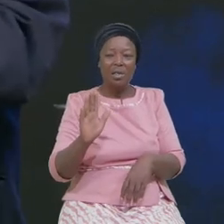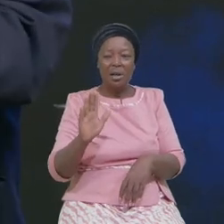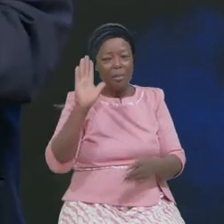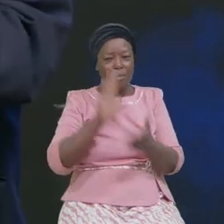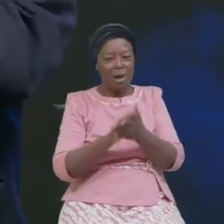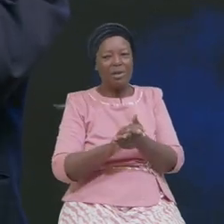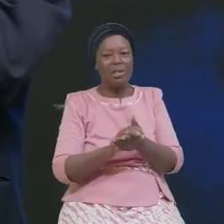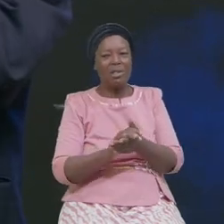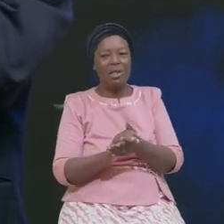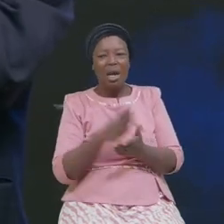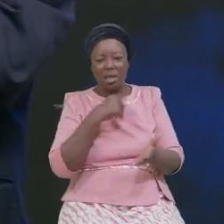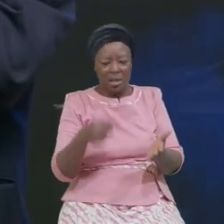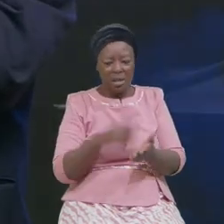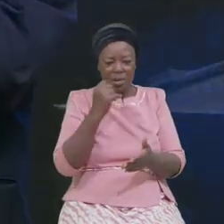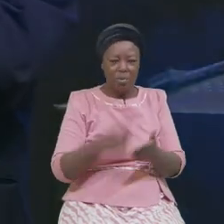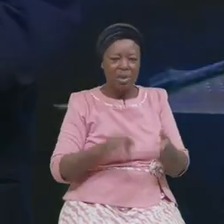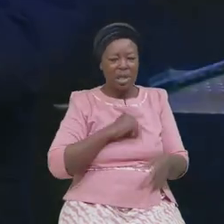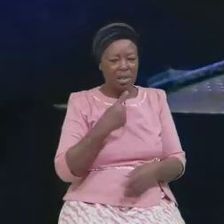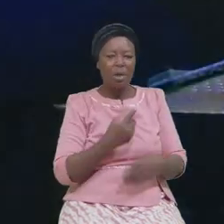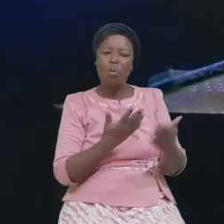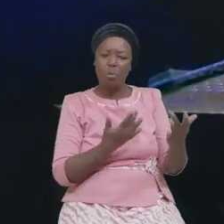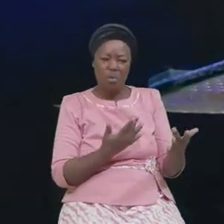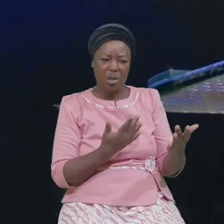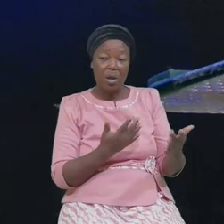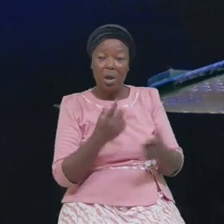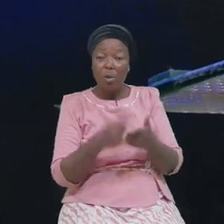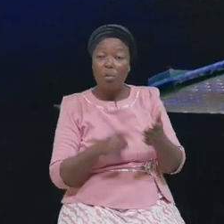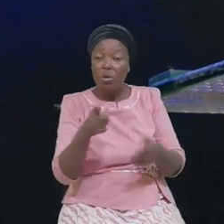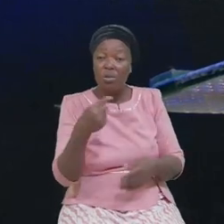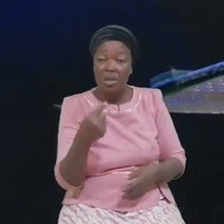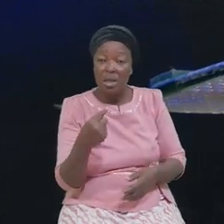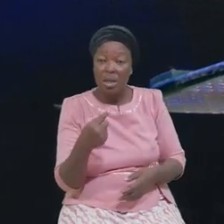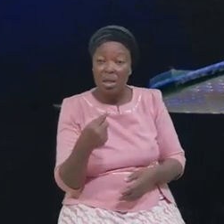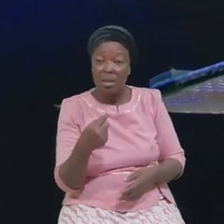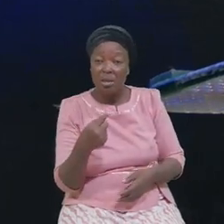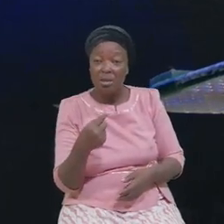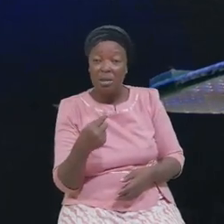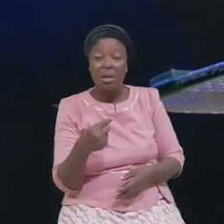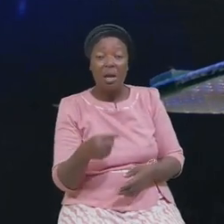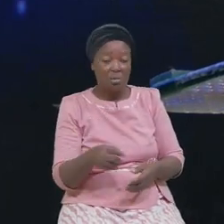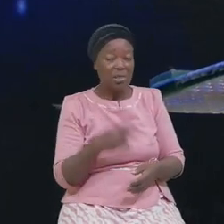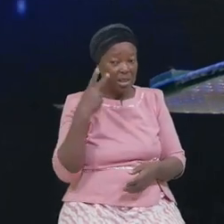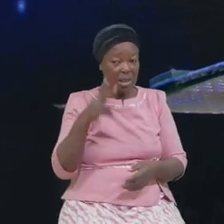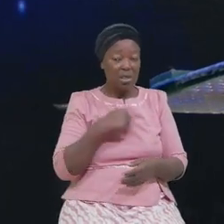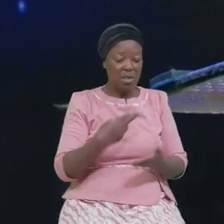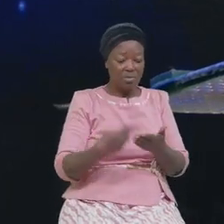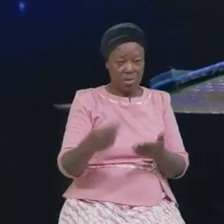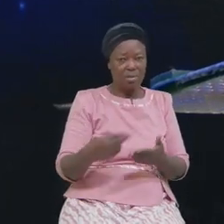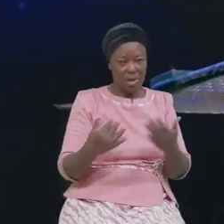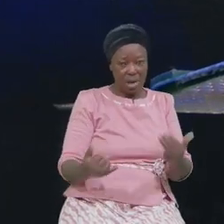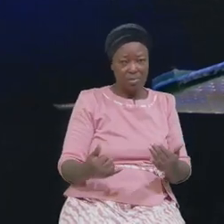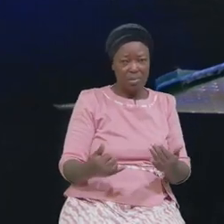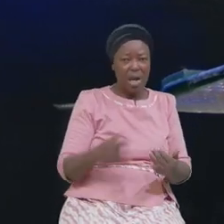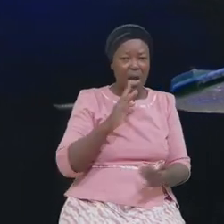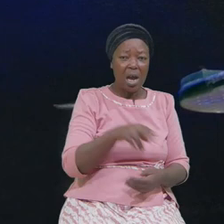what I said. Hold on. What you said, check up the results. If the fellow